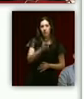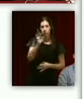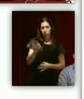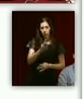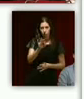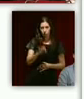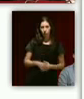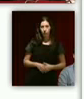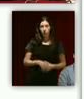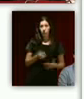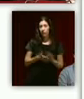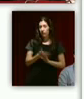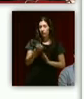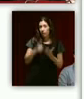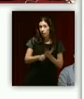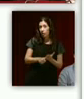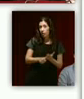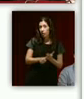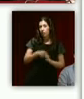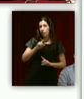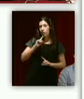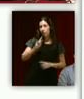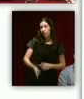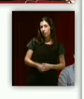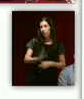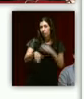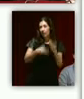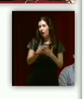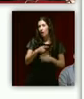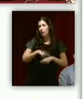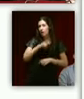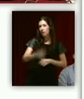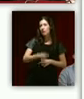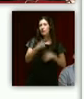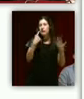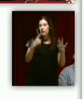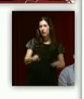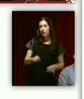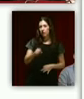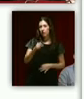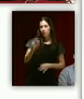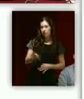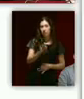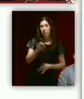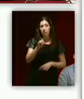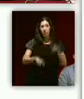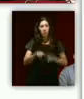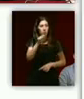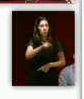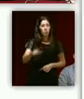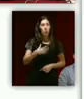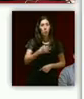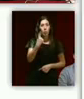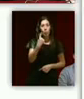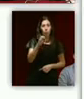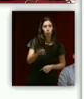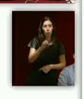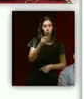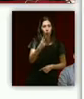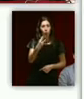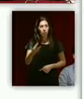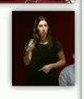they can record these macros. So you can push a button, and pushing a button could send commands that would last up to 60 seconds. It could